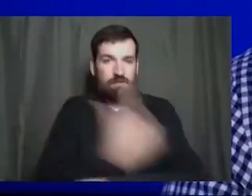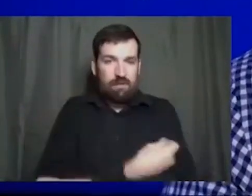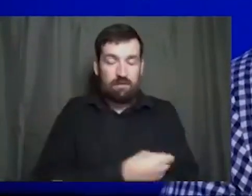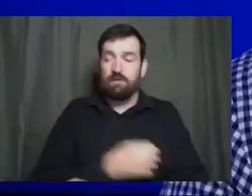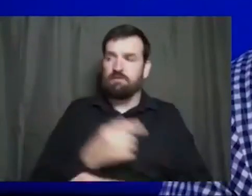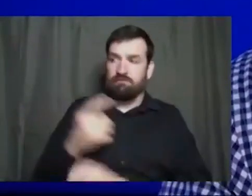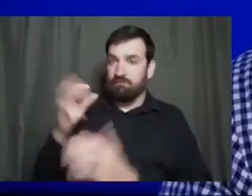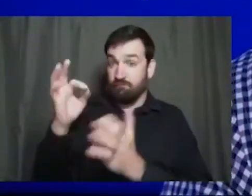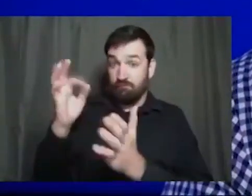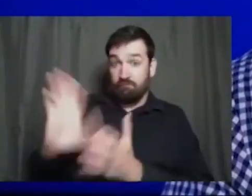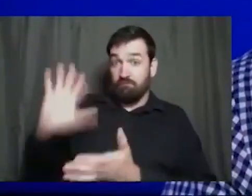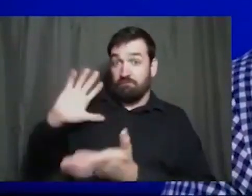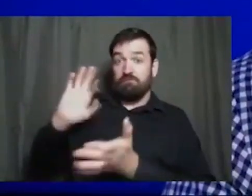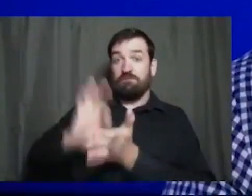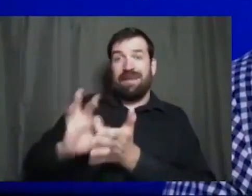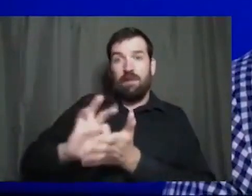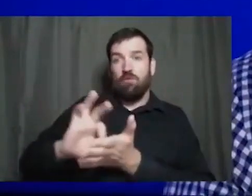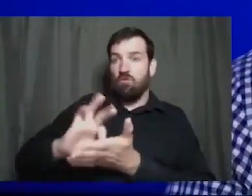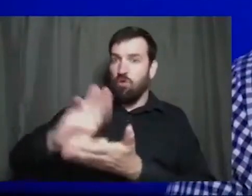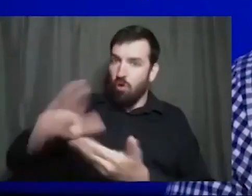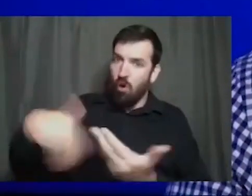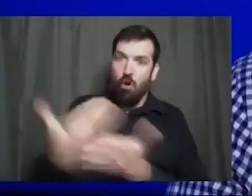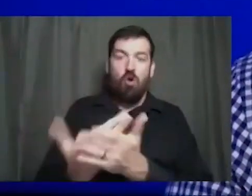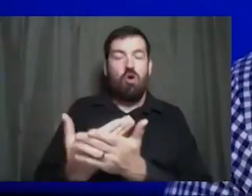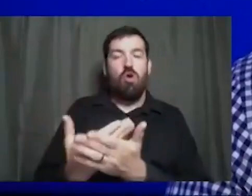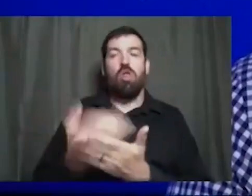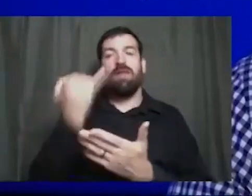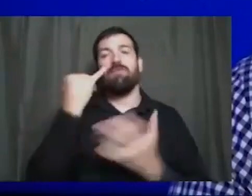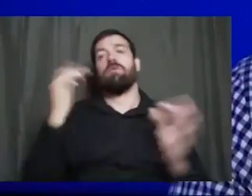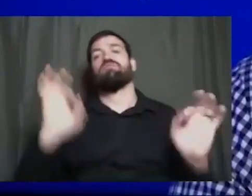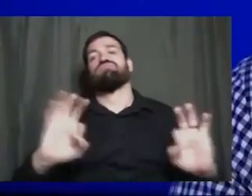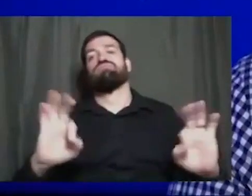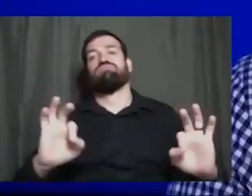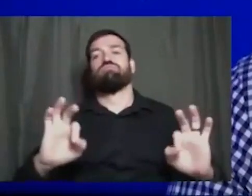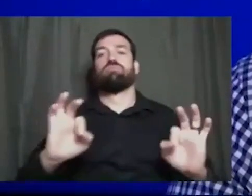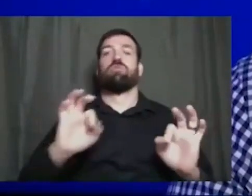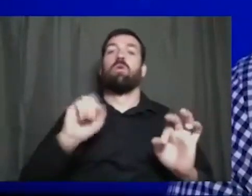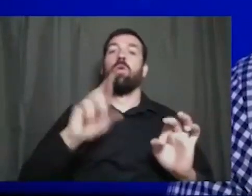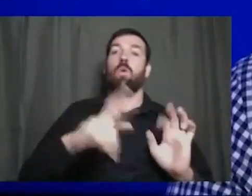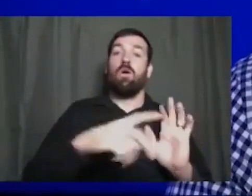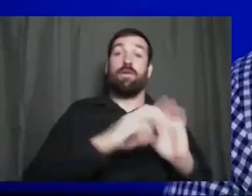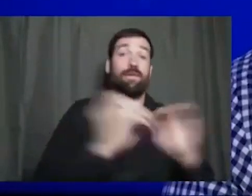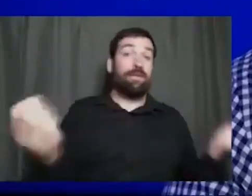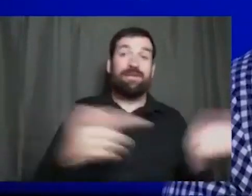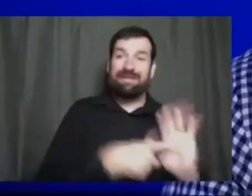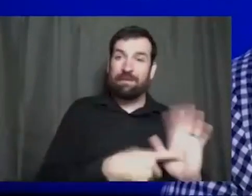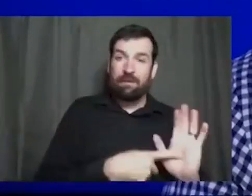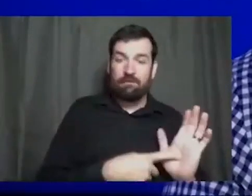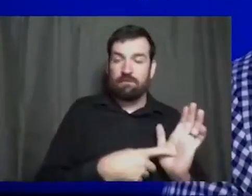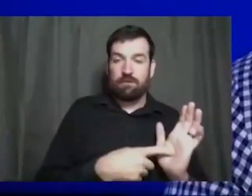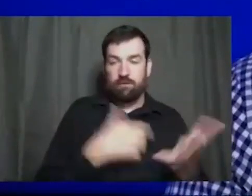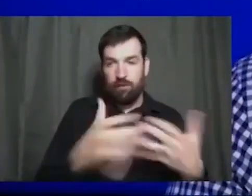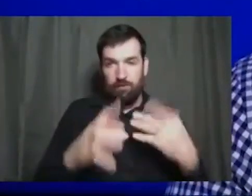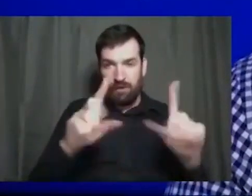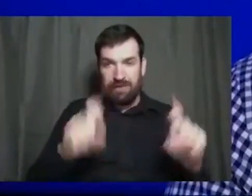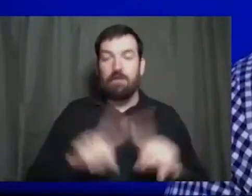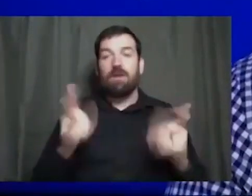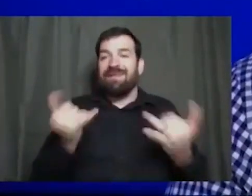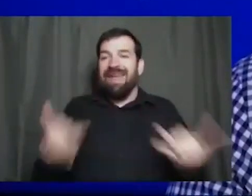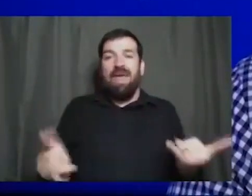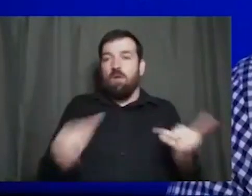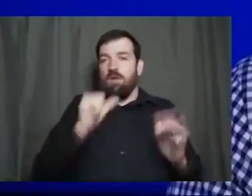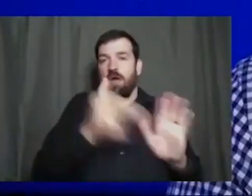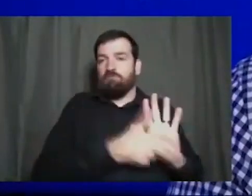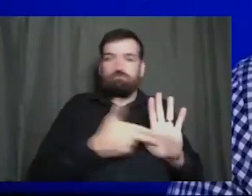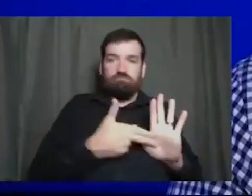who, had very mild illness or even asymptomatic and just had been tested for whatever reason, but that's no longer considered a breakthrough infection